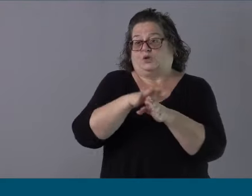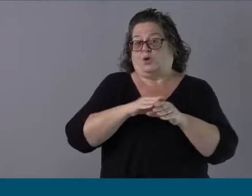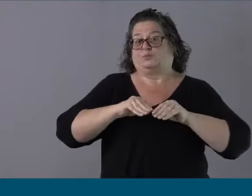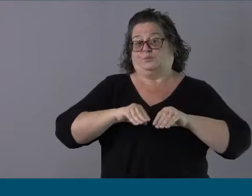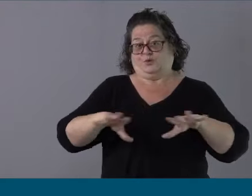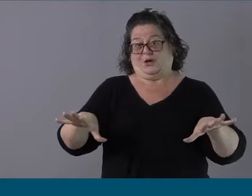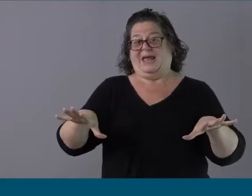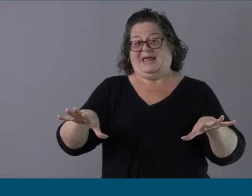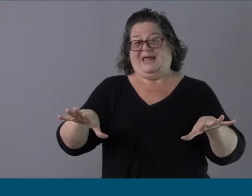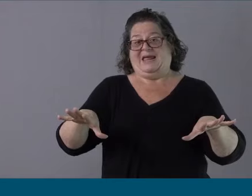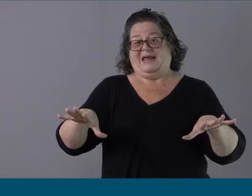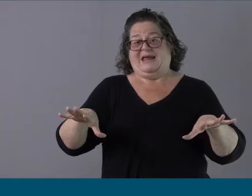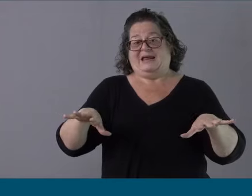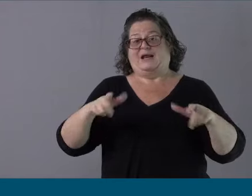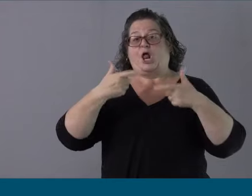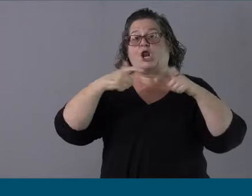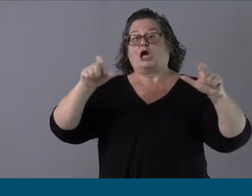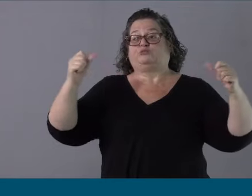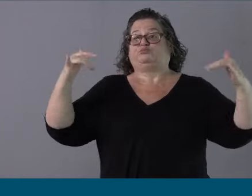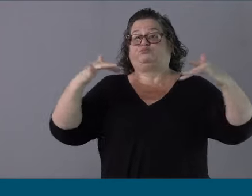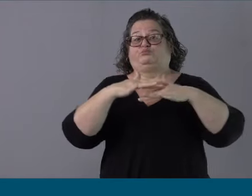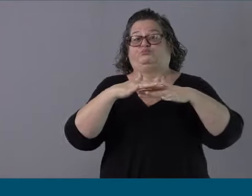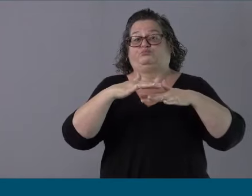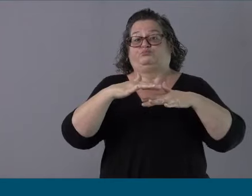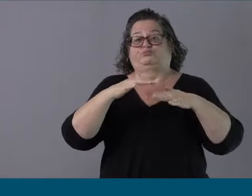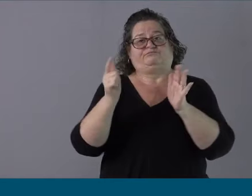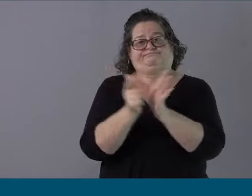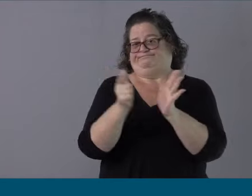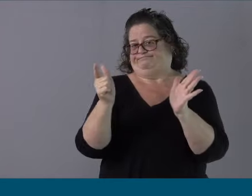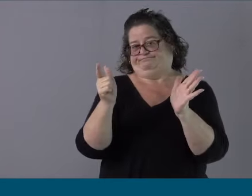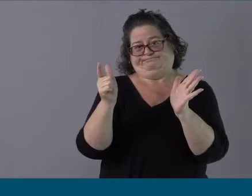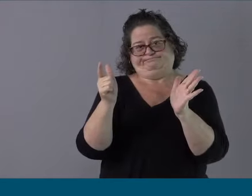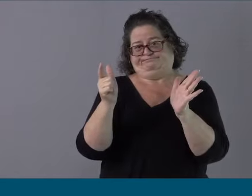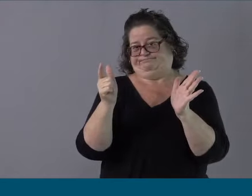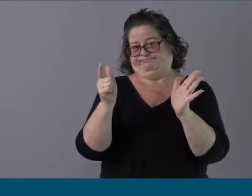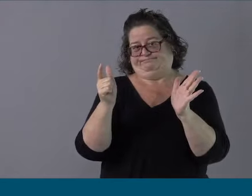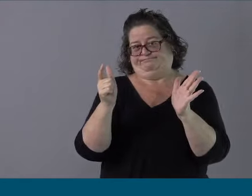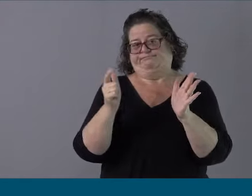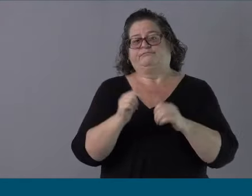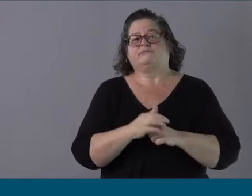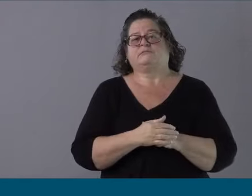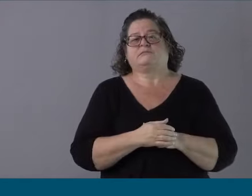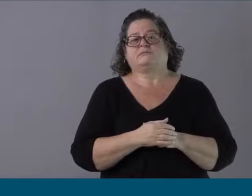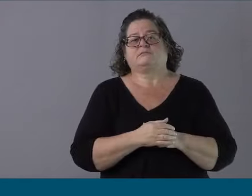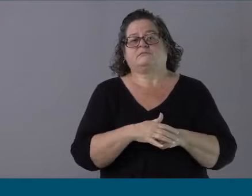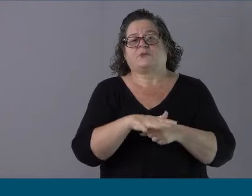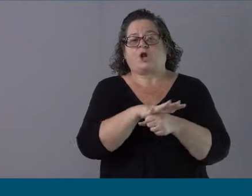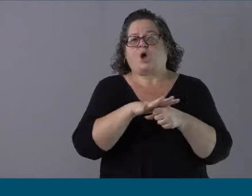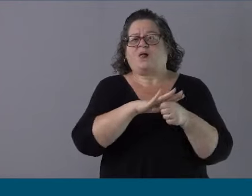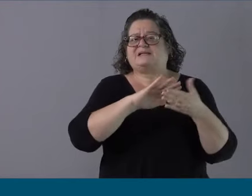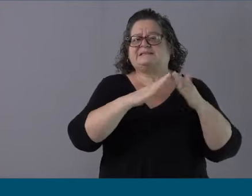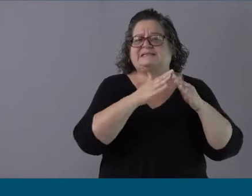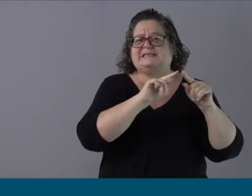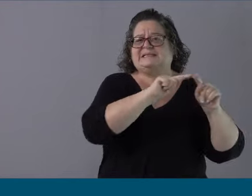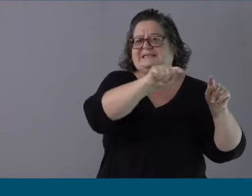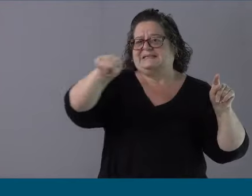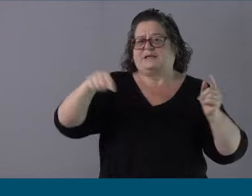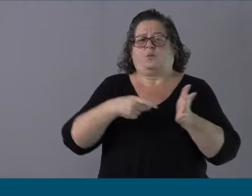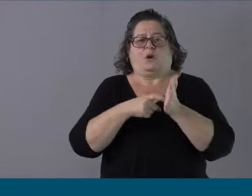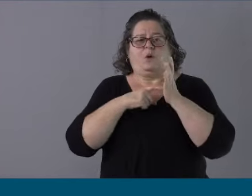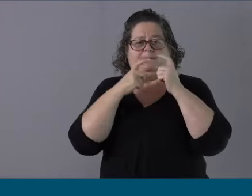Prohibiting large gatherings. The local mask ordinances that have gone in effect in nearly all parts